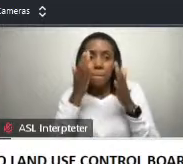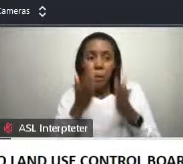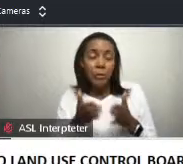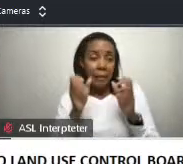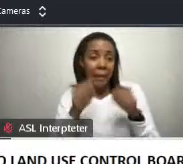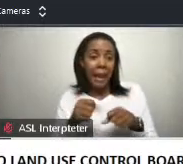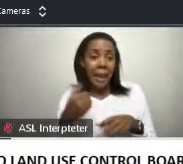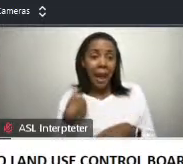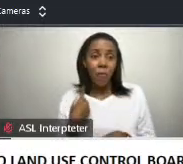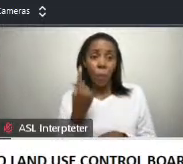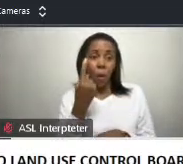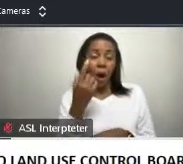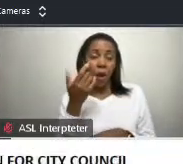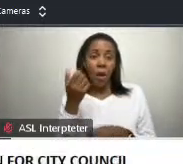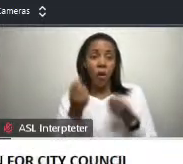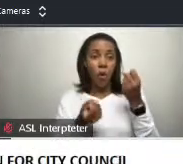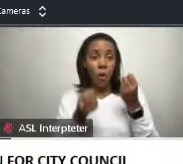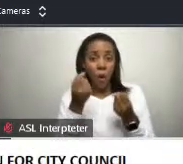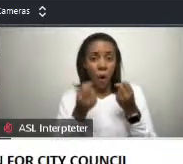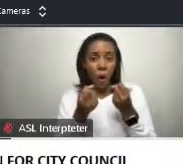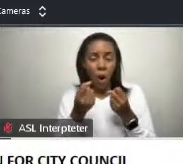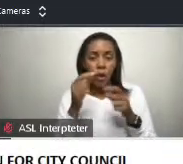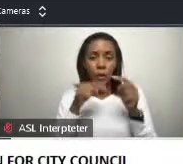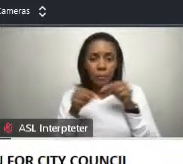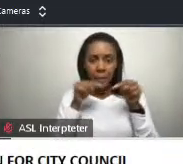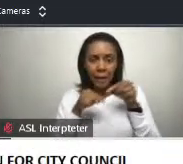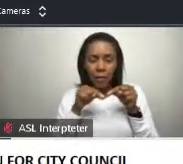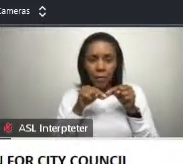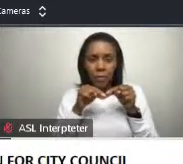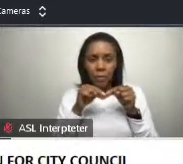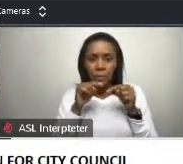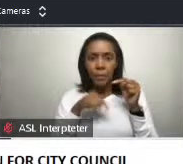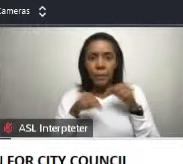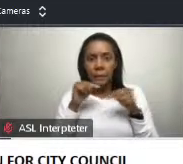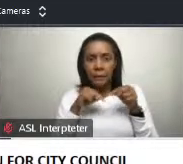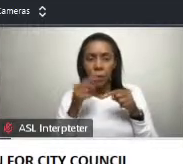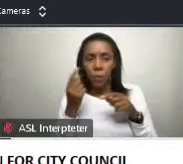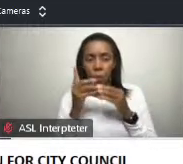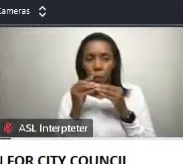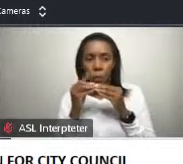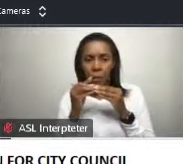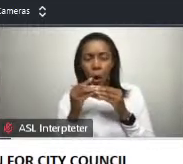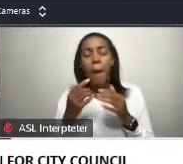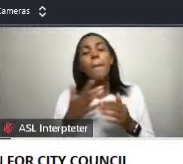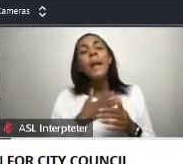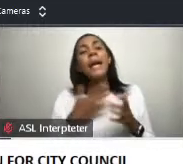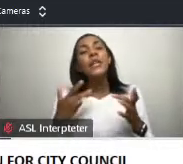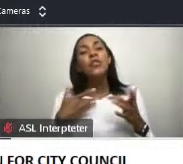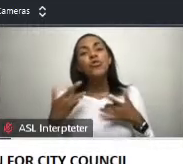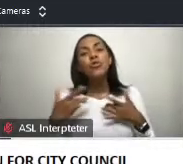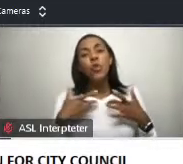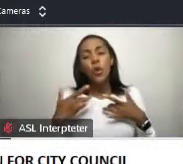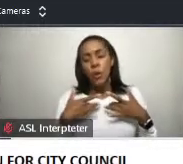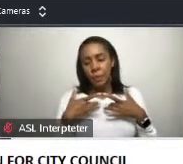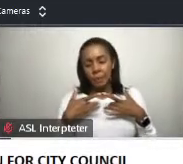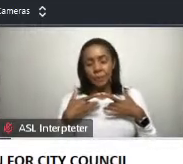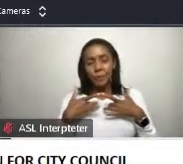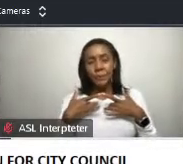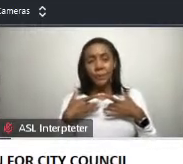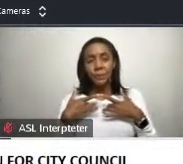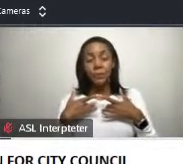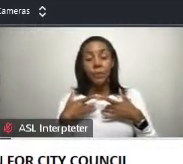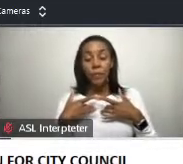Yeah. Back one more, looking at the original. I'm concerned, would the